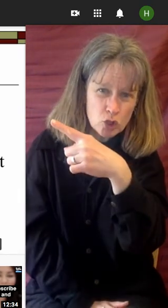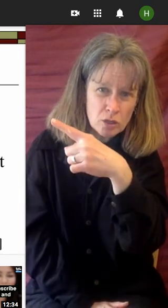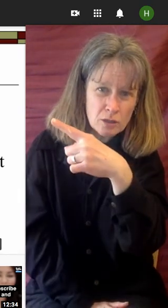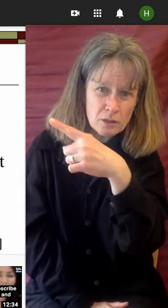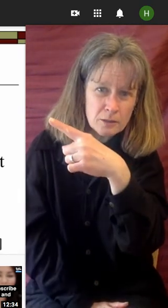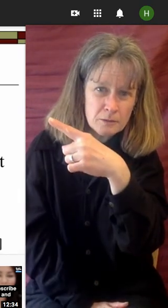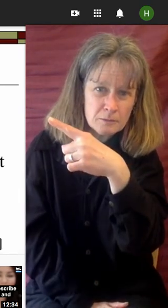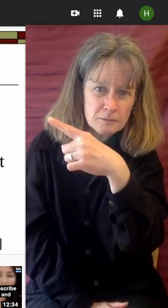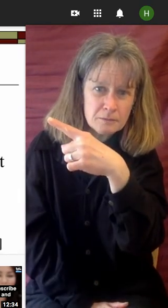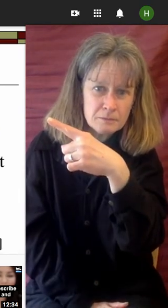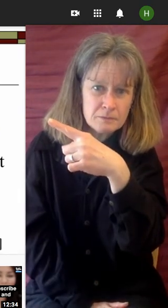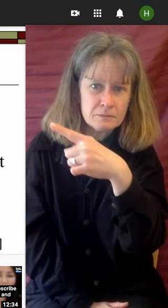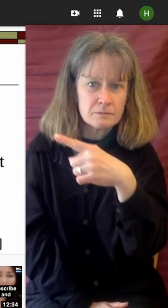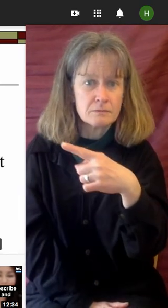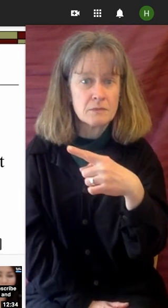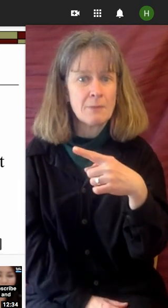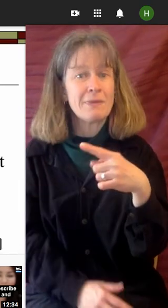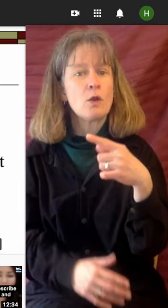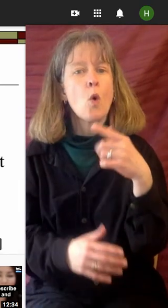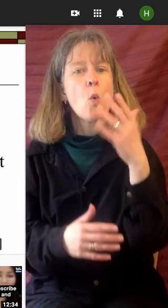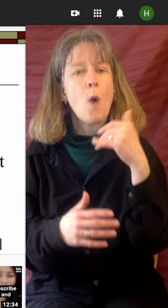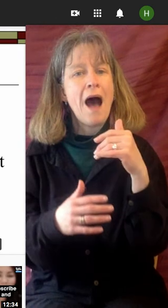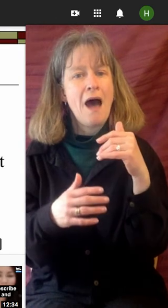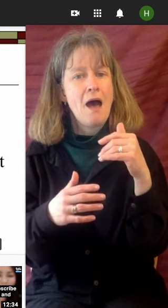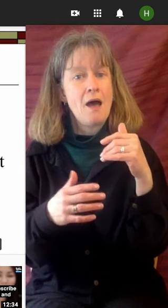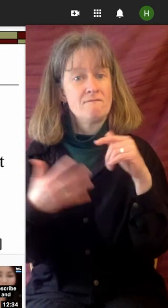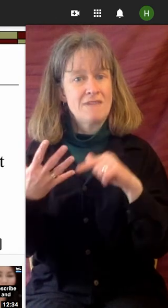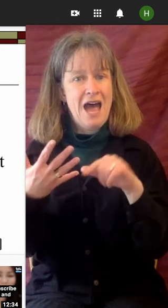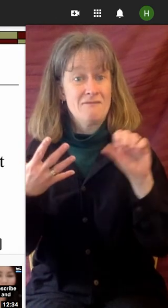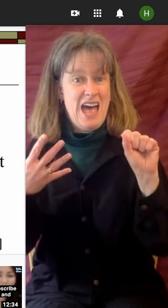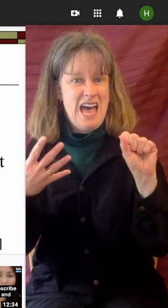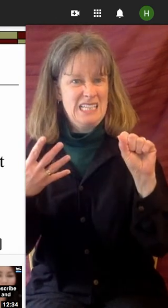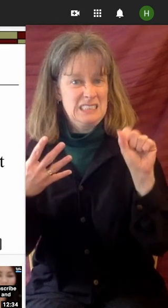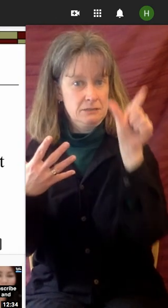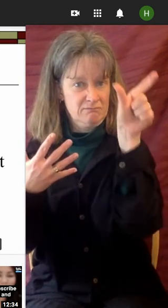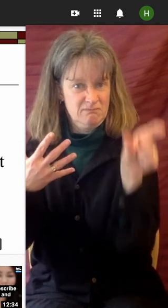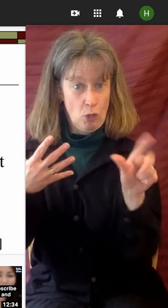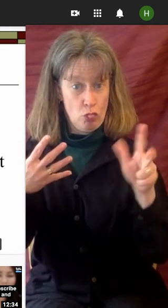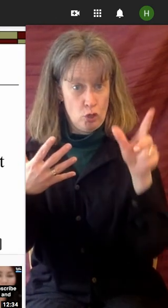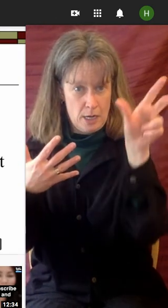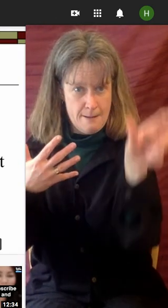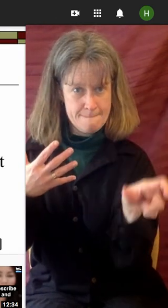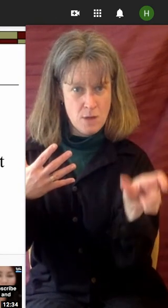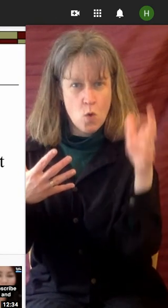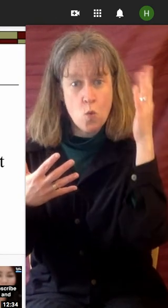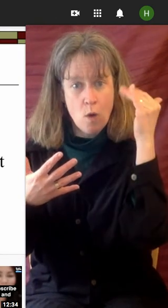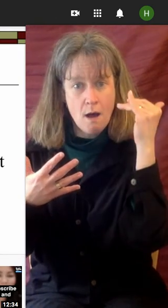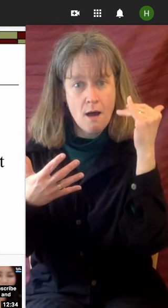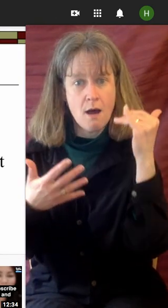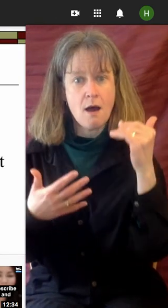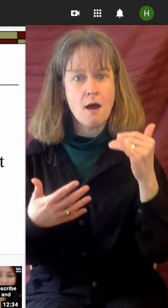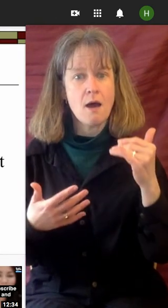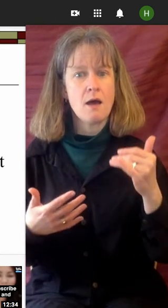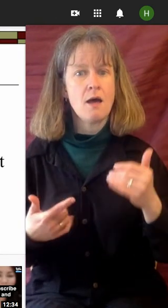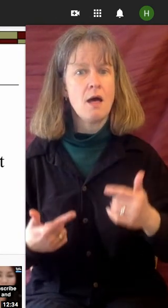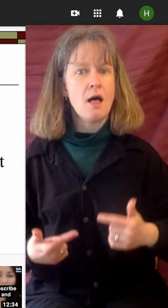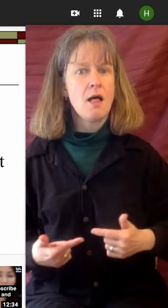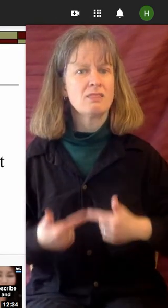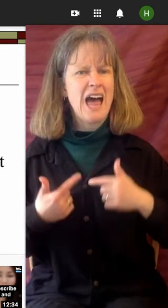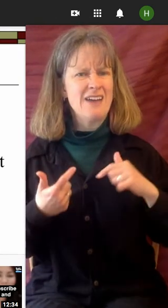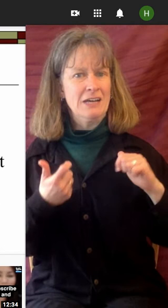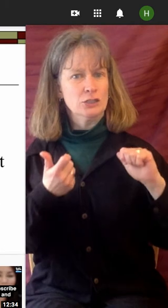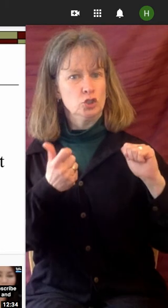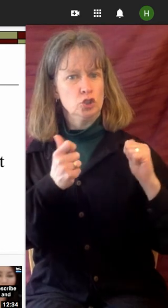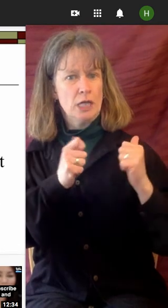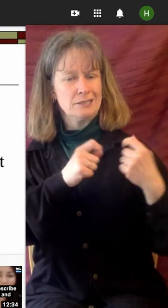Here's the significance that organisms, they change. Life changes over time. The leg